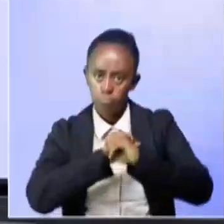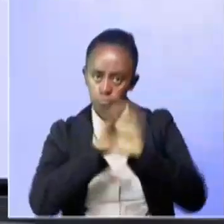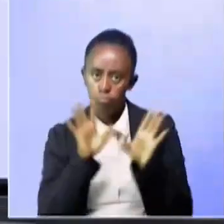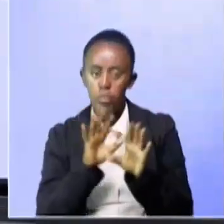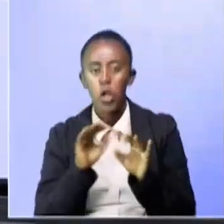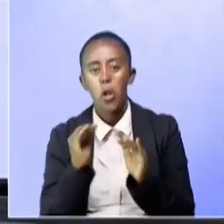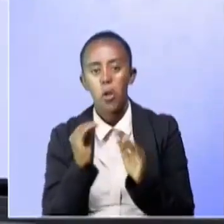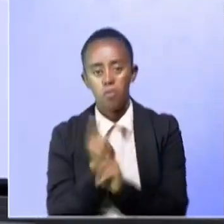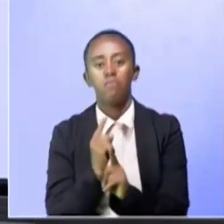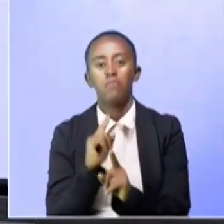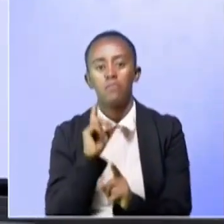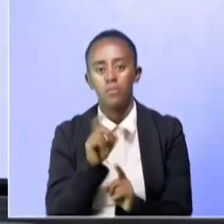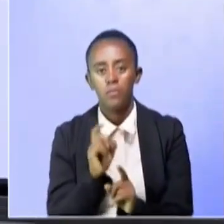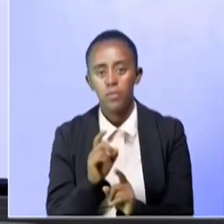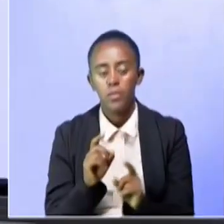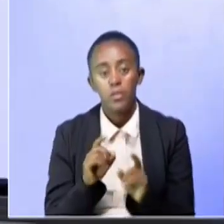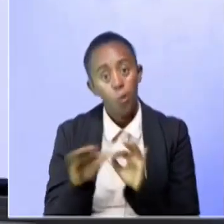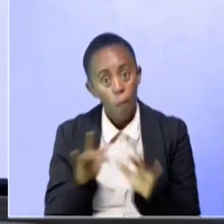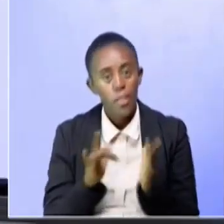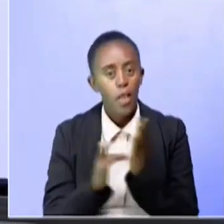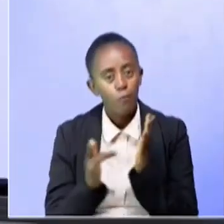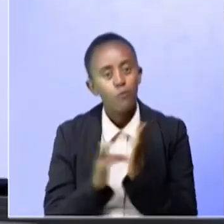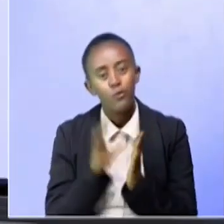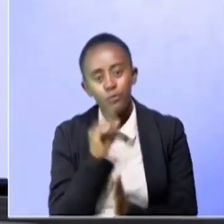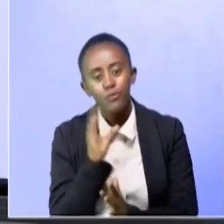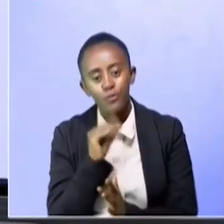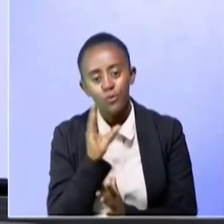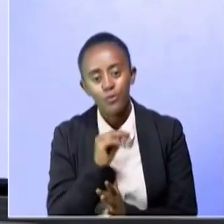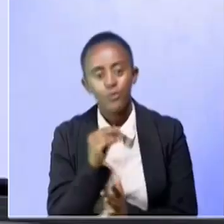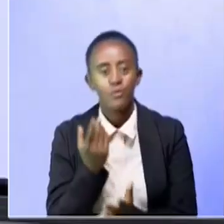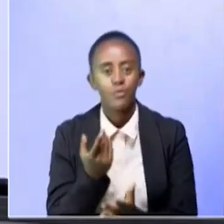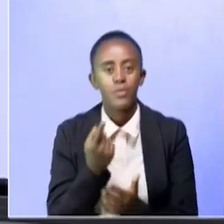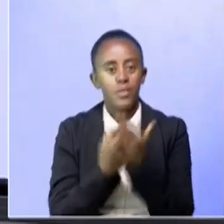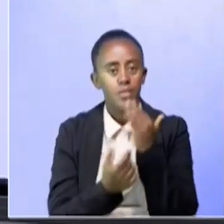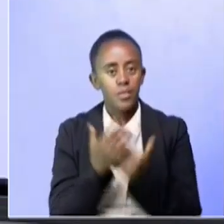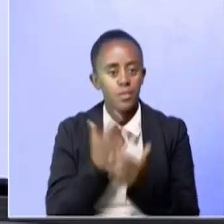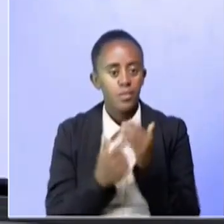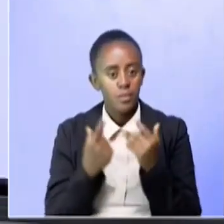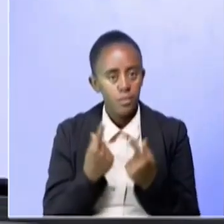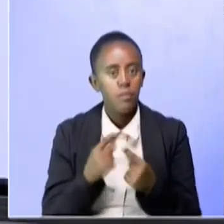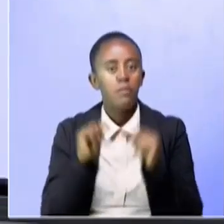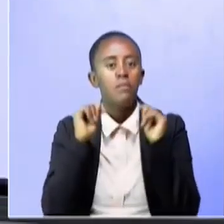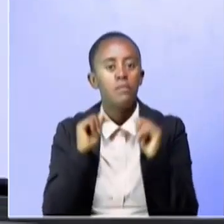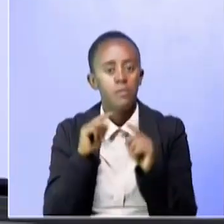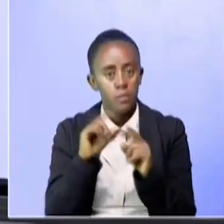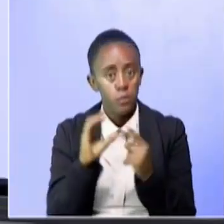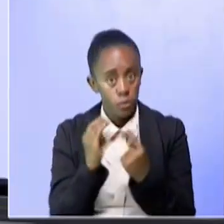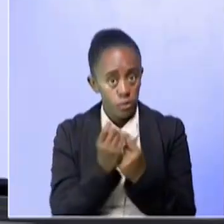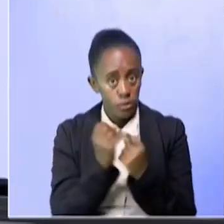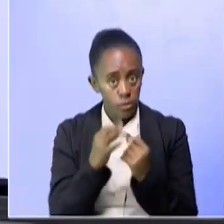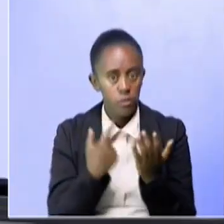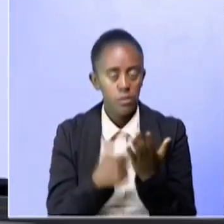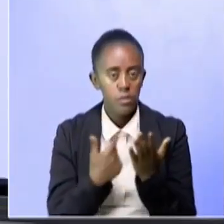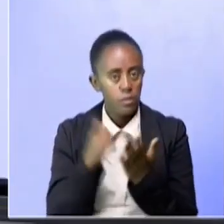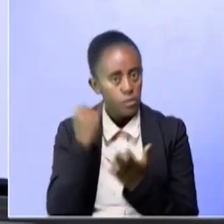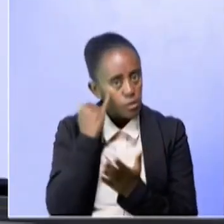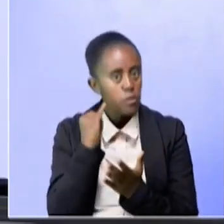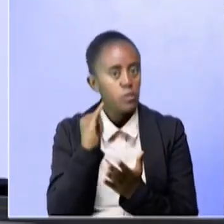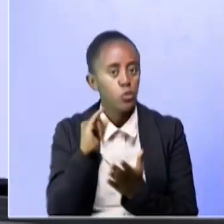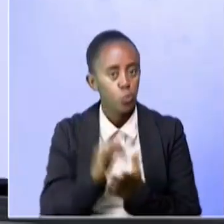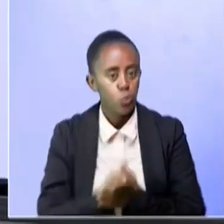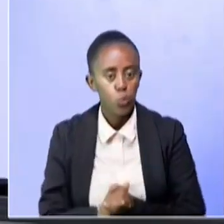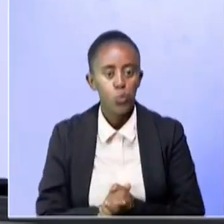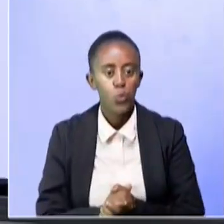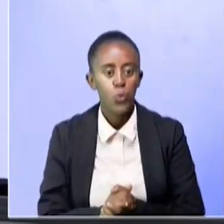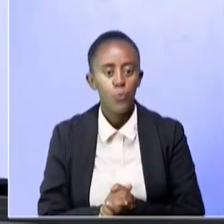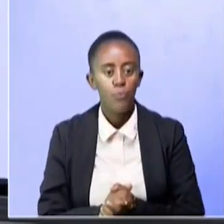about computer technology, That's why we are trying to use these vocabularies in the context of this issue.